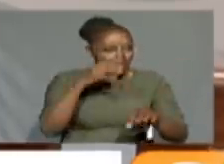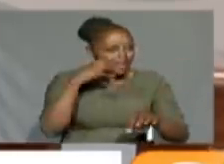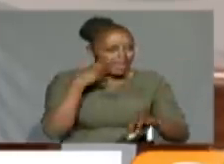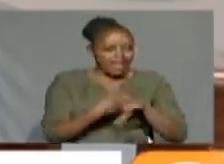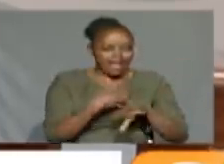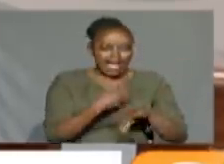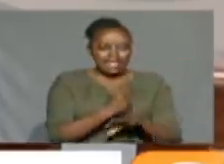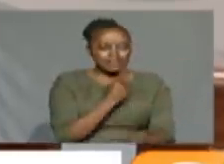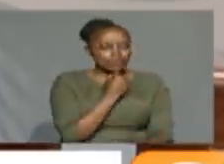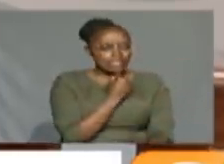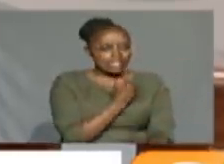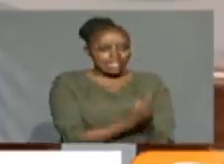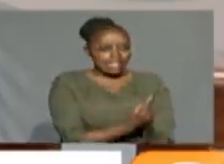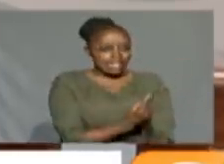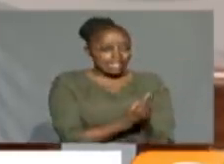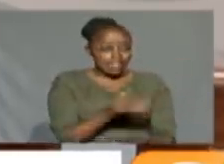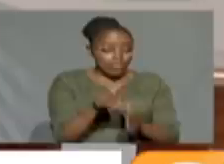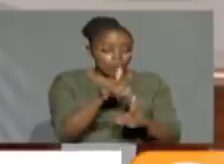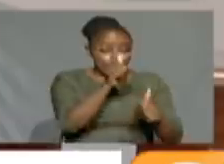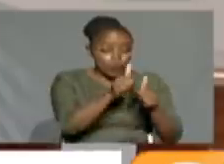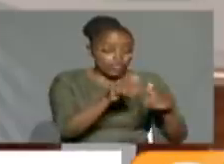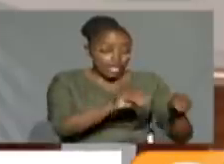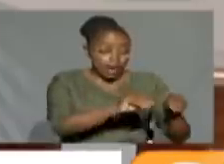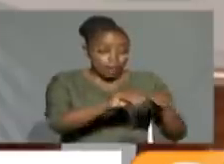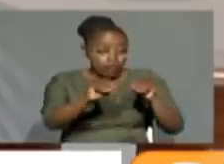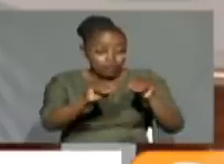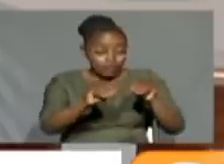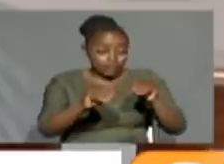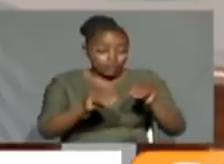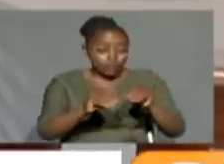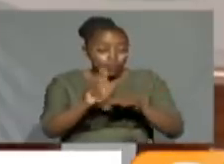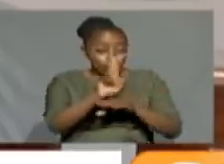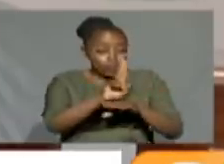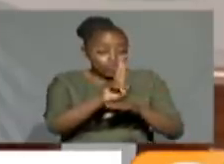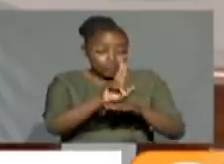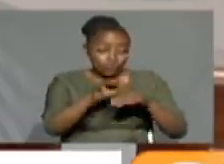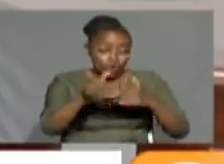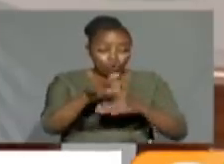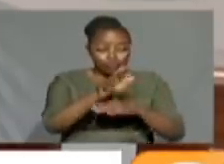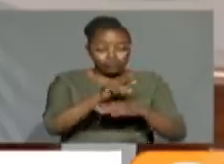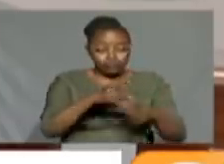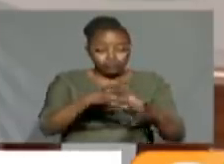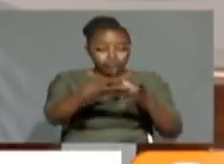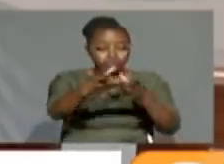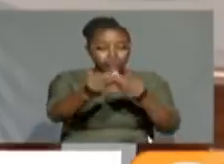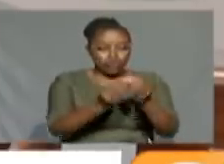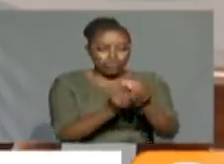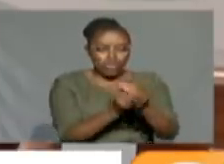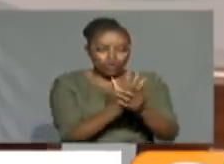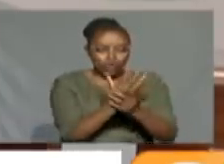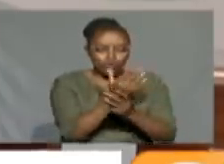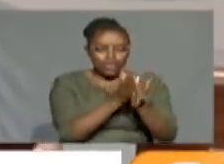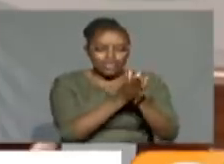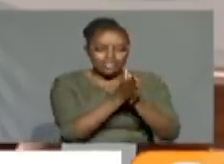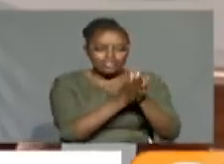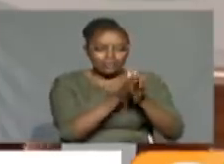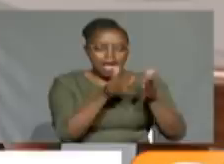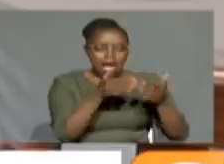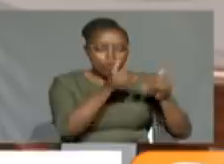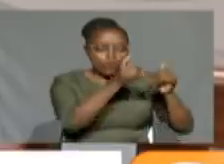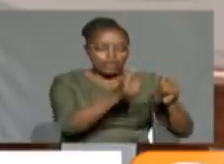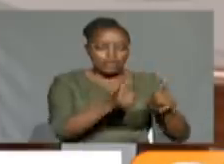predict the direction a movement would take. The growth is inspired by the